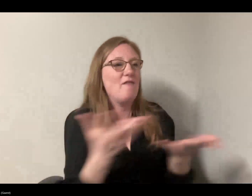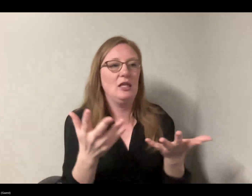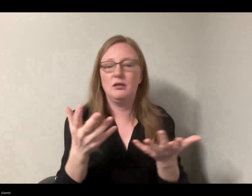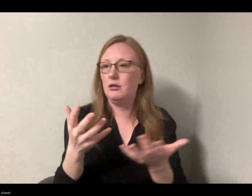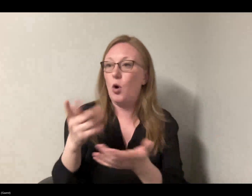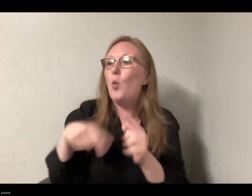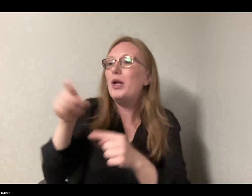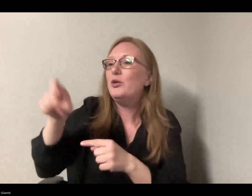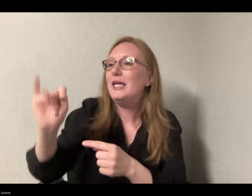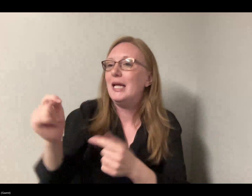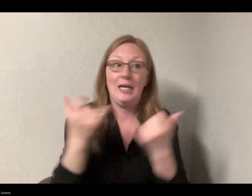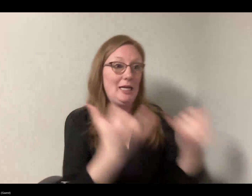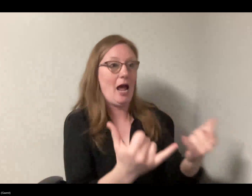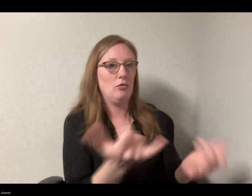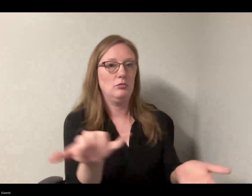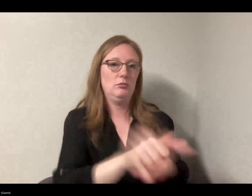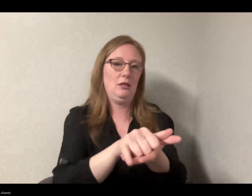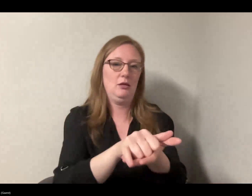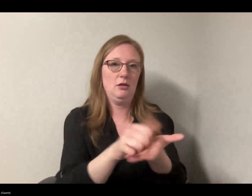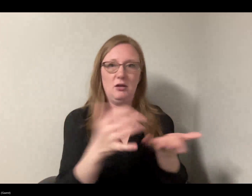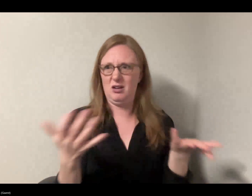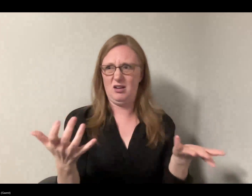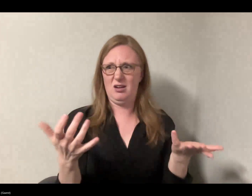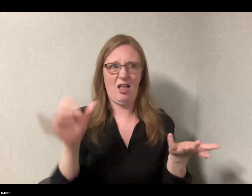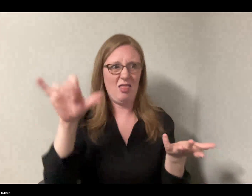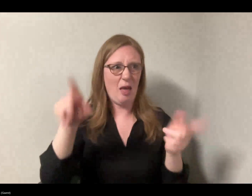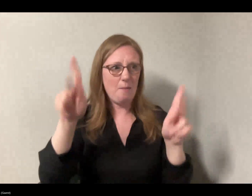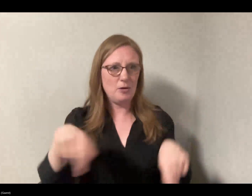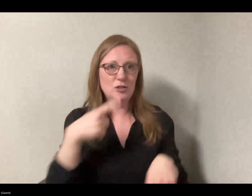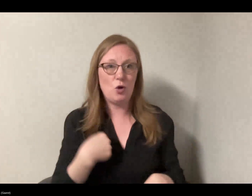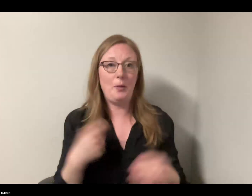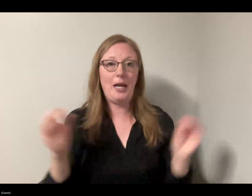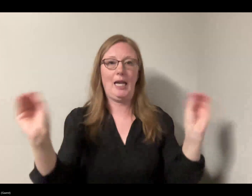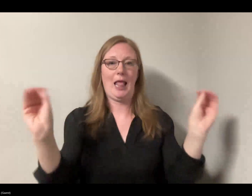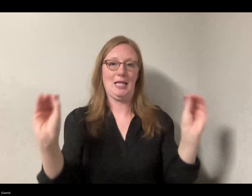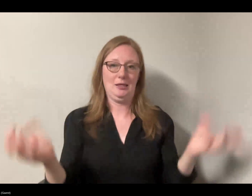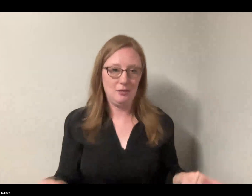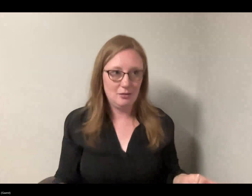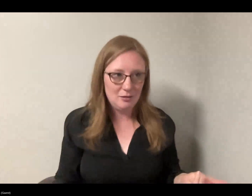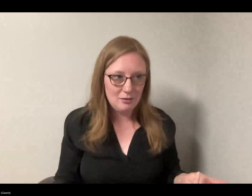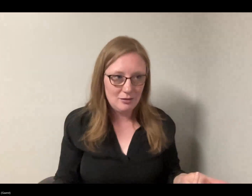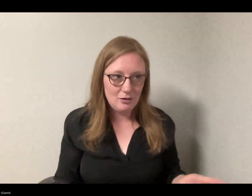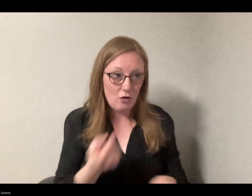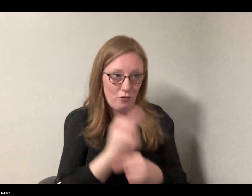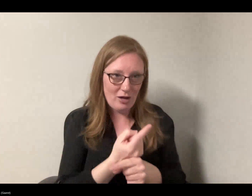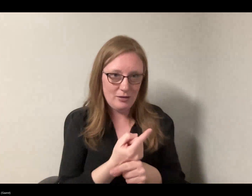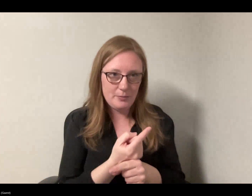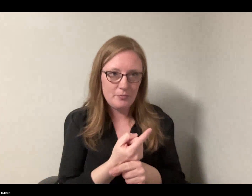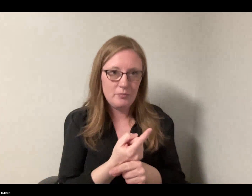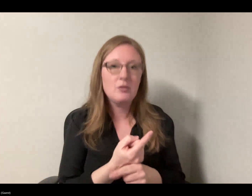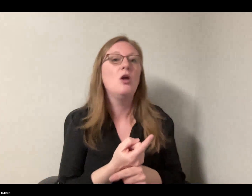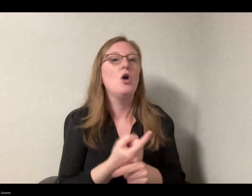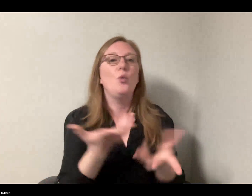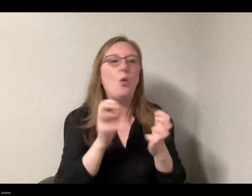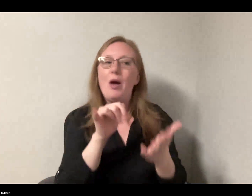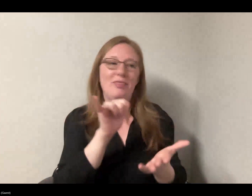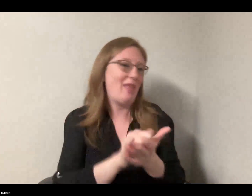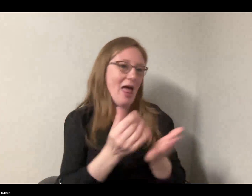now, click. So what has that person just told you? Nothing. All right, we want to get out of that